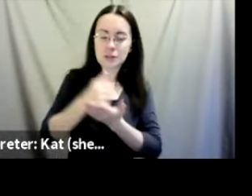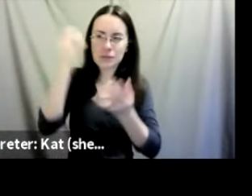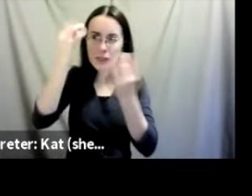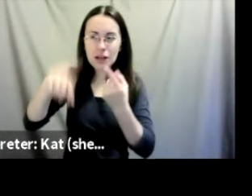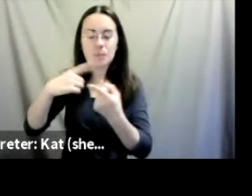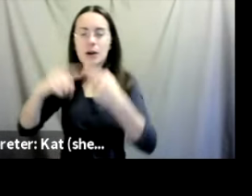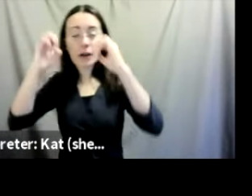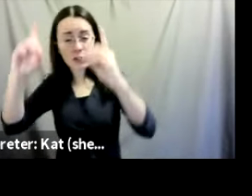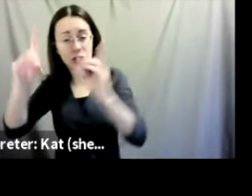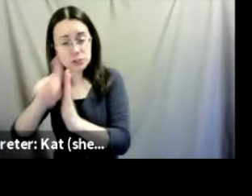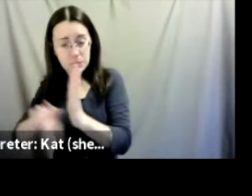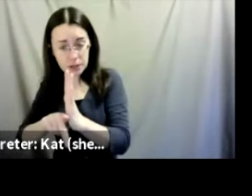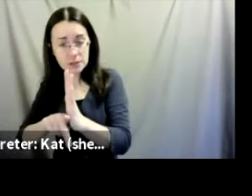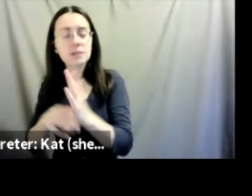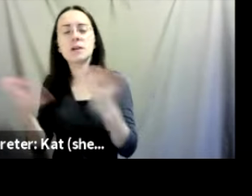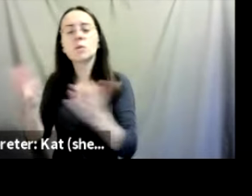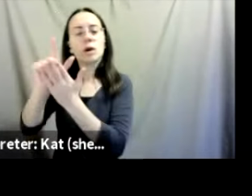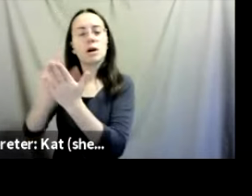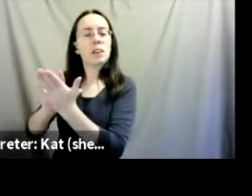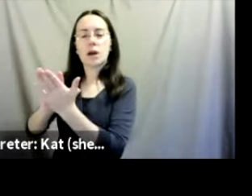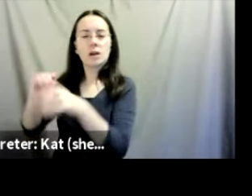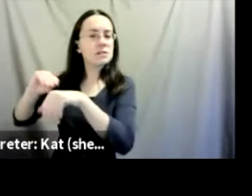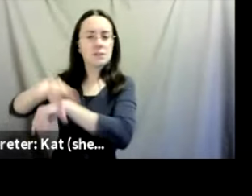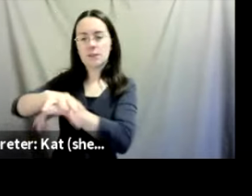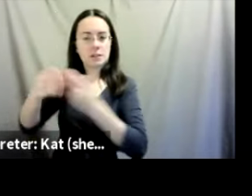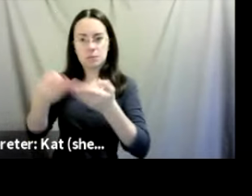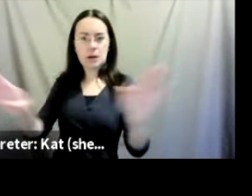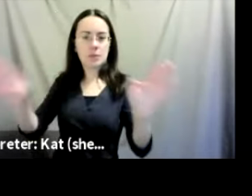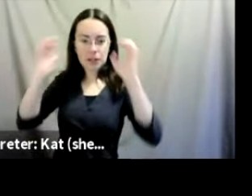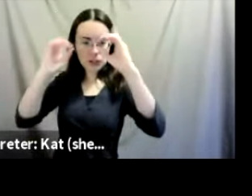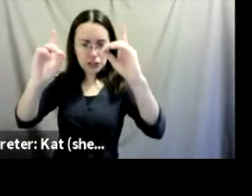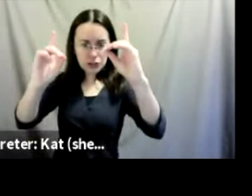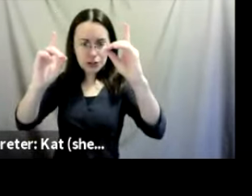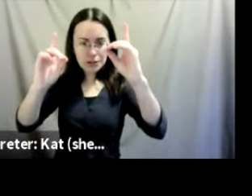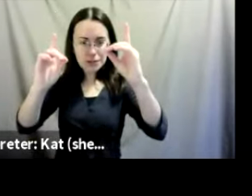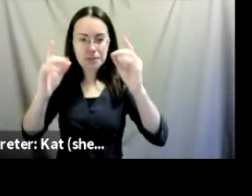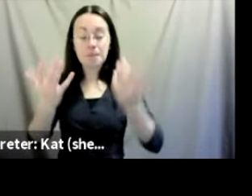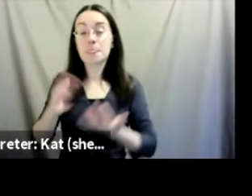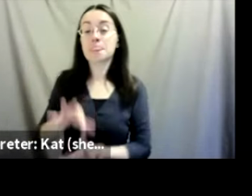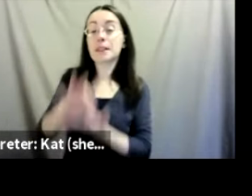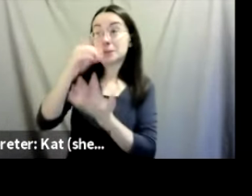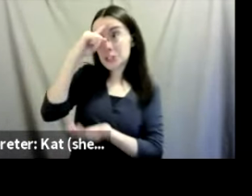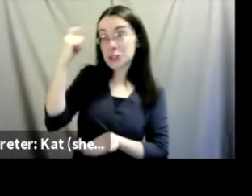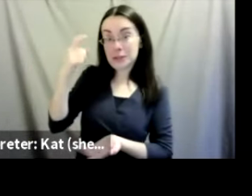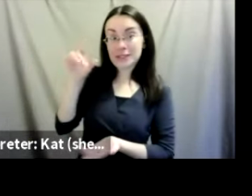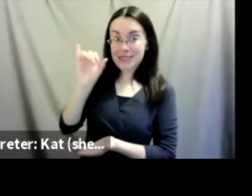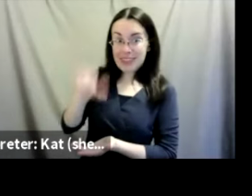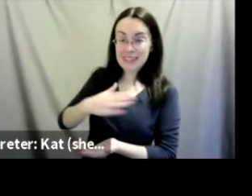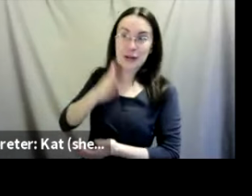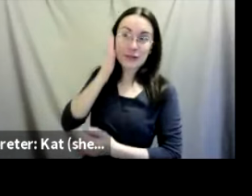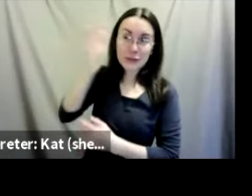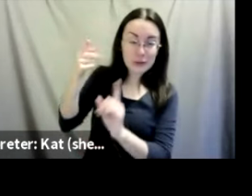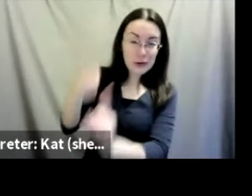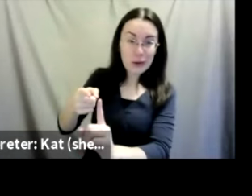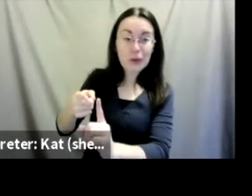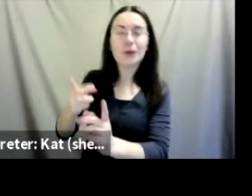and the laws that affect our public education, especially since it's something that I want to go into. So just seeing how policy is